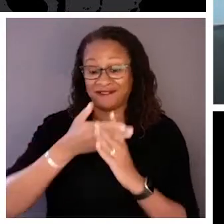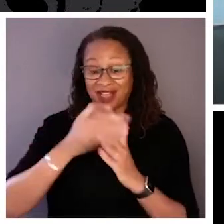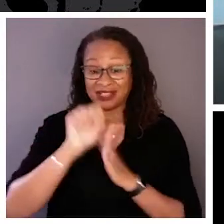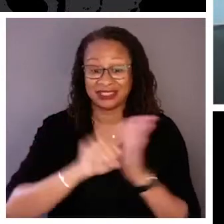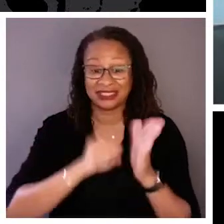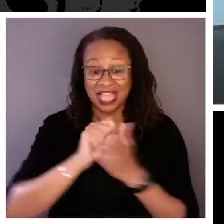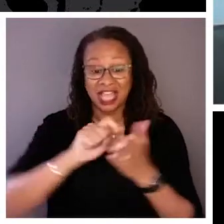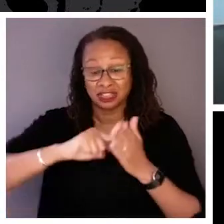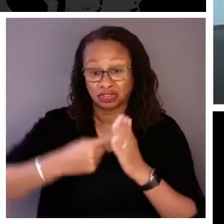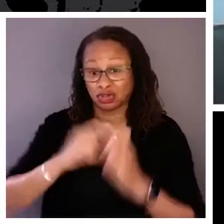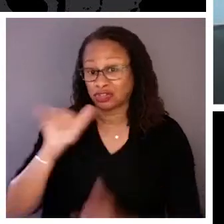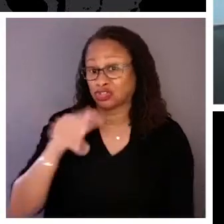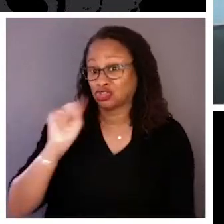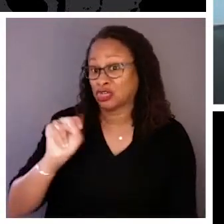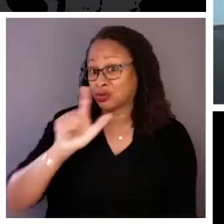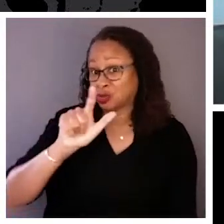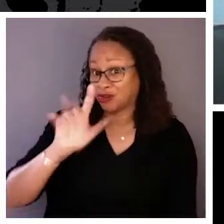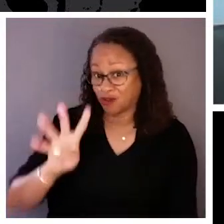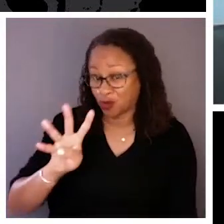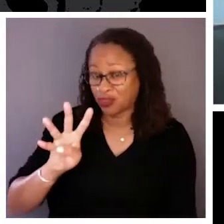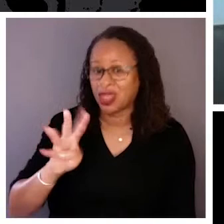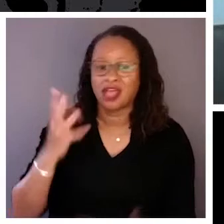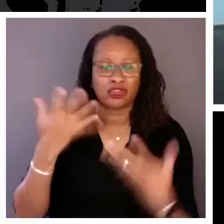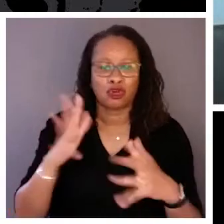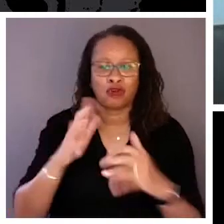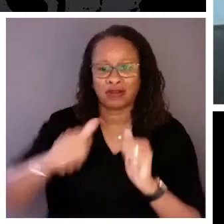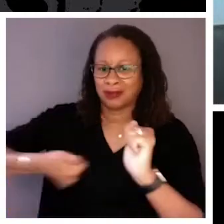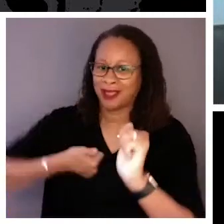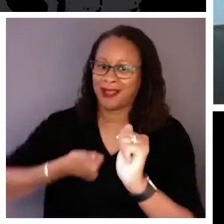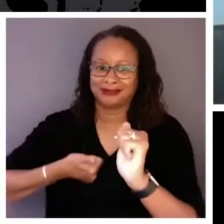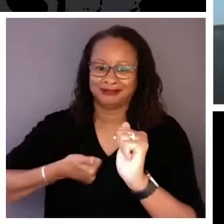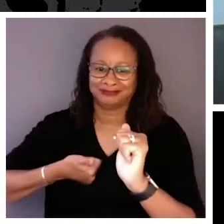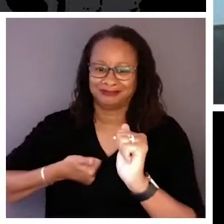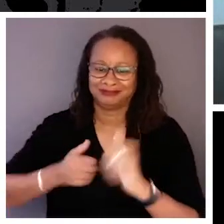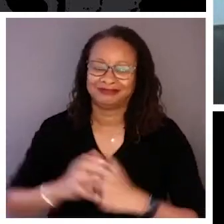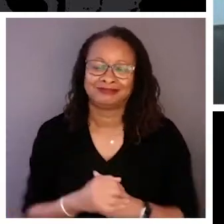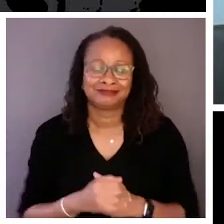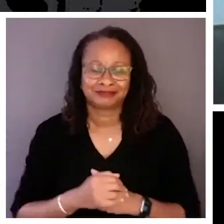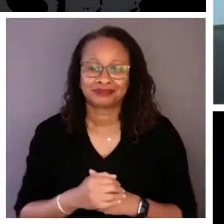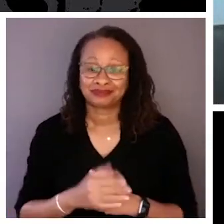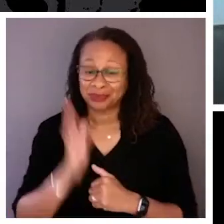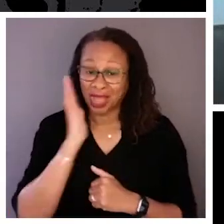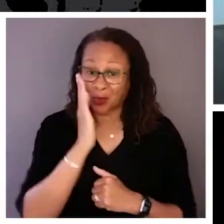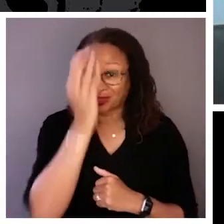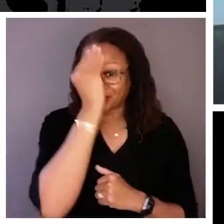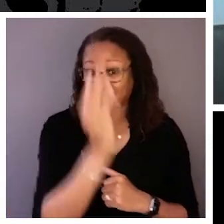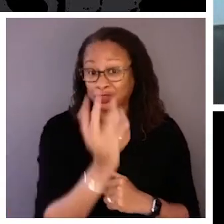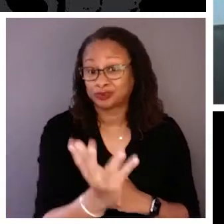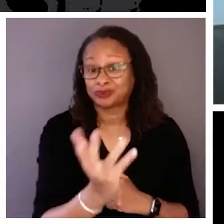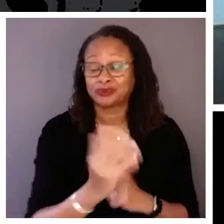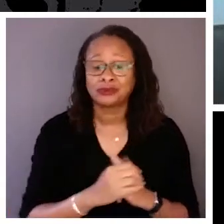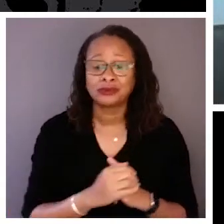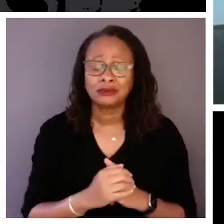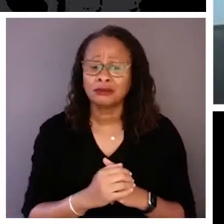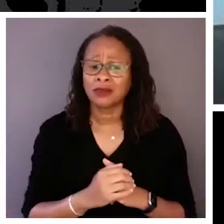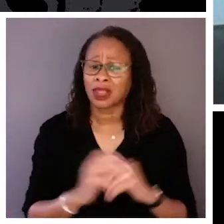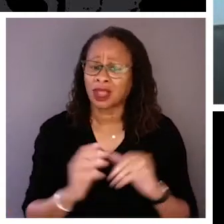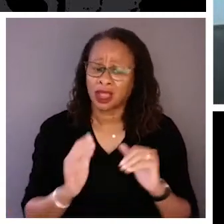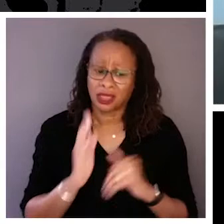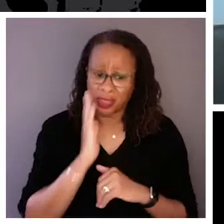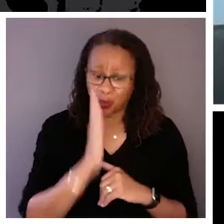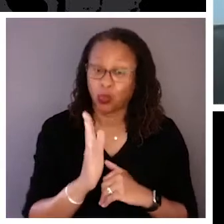on January 24th, they're already behind. So I will tell you that they certainly will get to